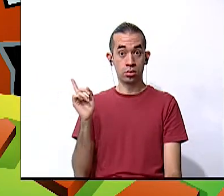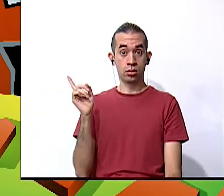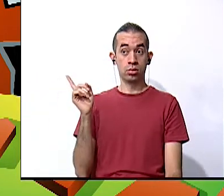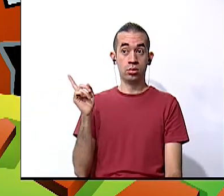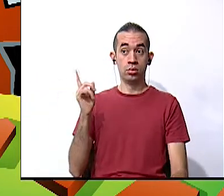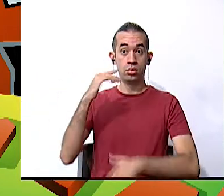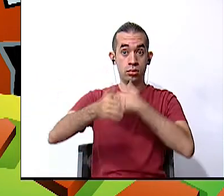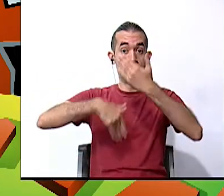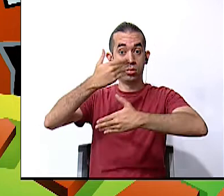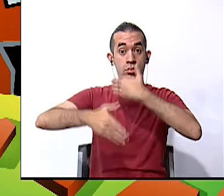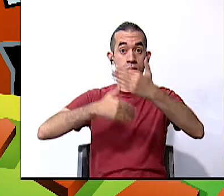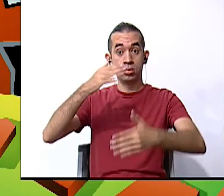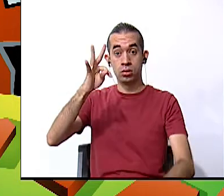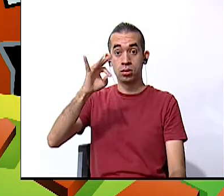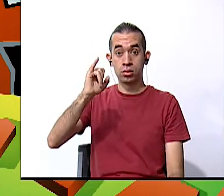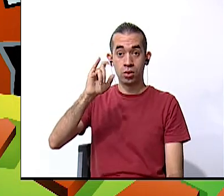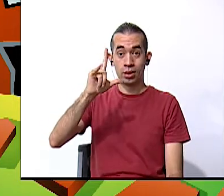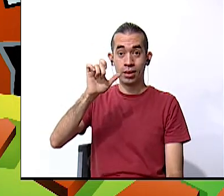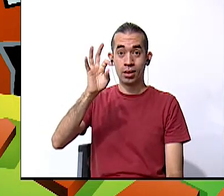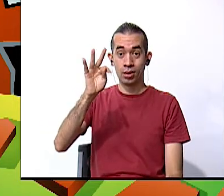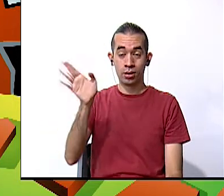We have some toilet paper.